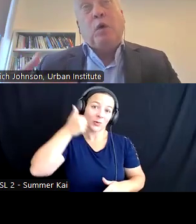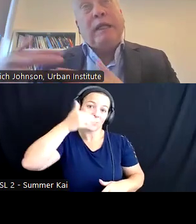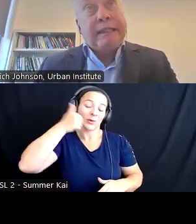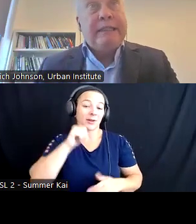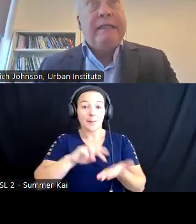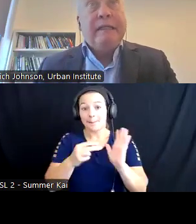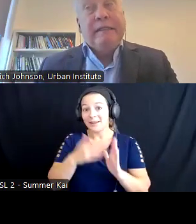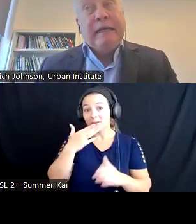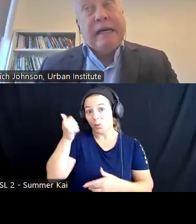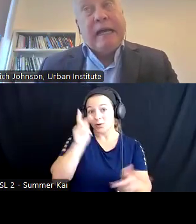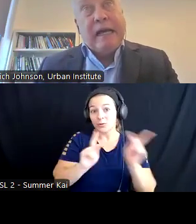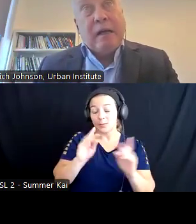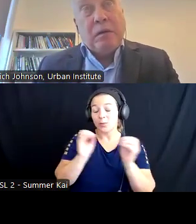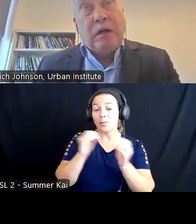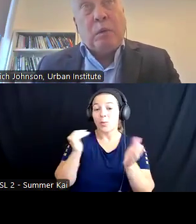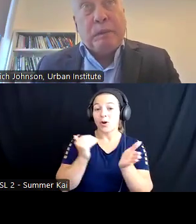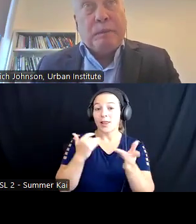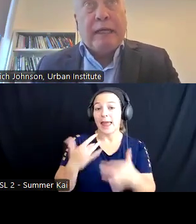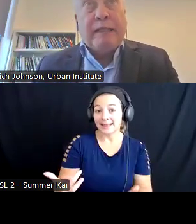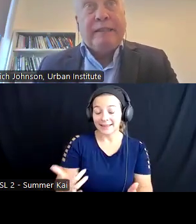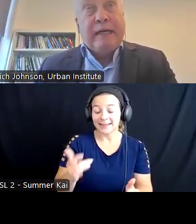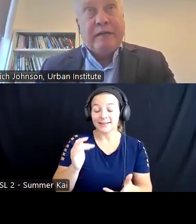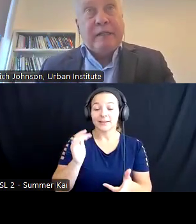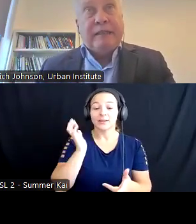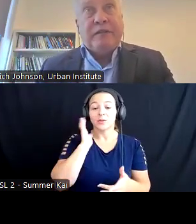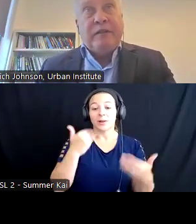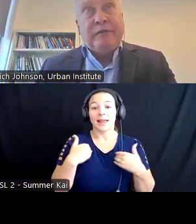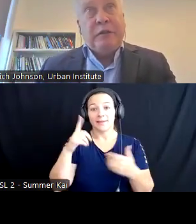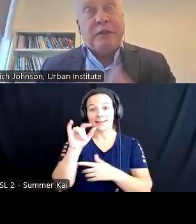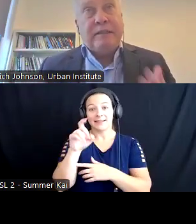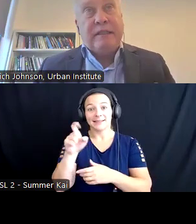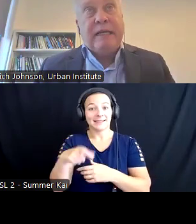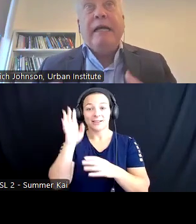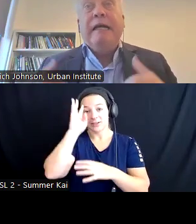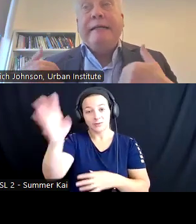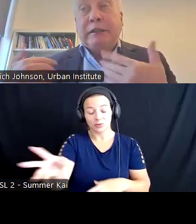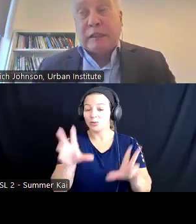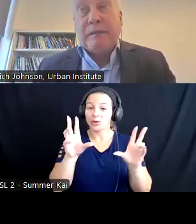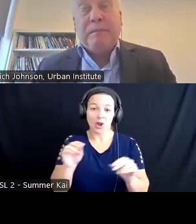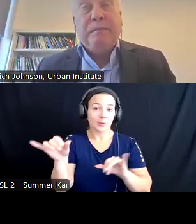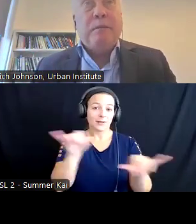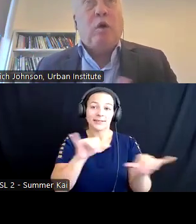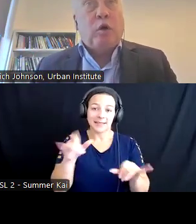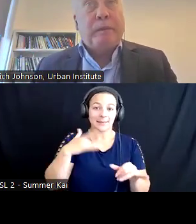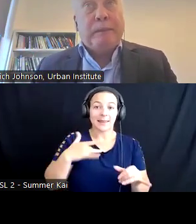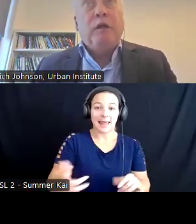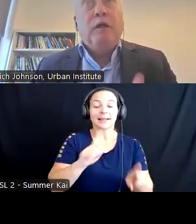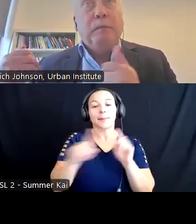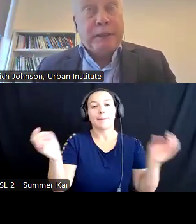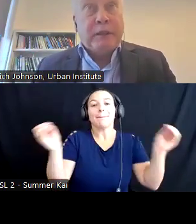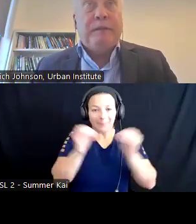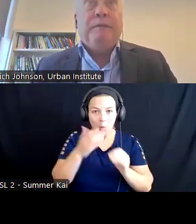people are more likely to will be more likely to have LTS needs in the future than today. It's just there's going to be many more older